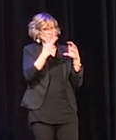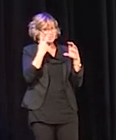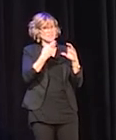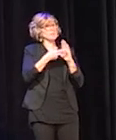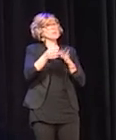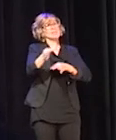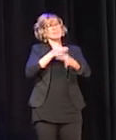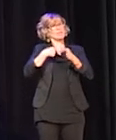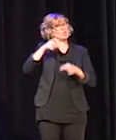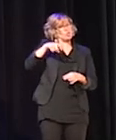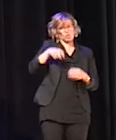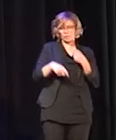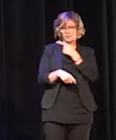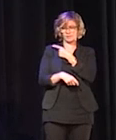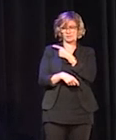this,